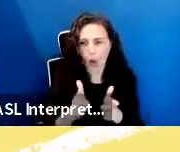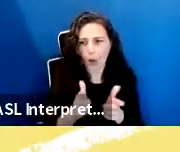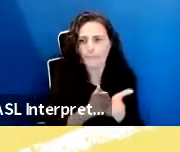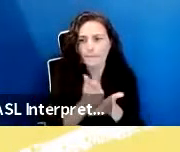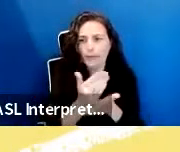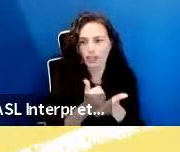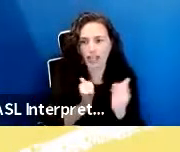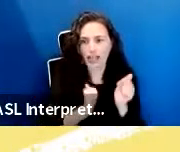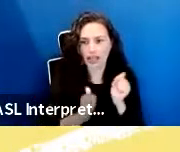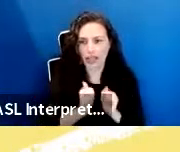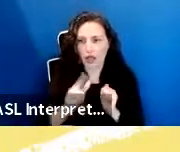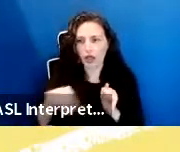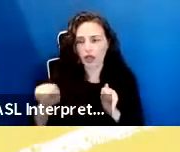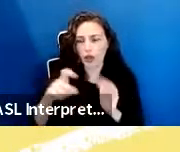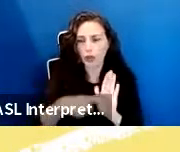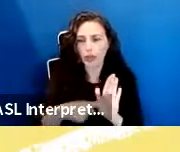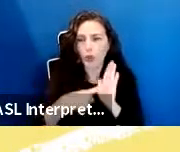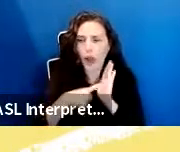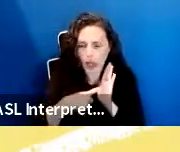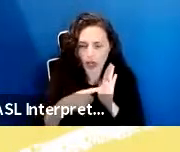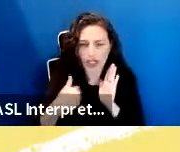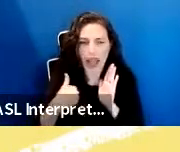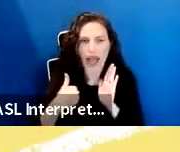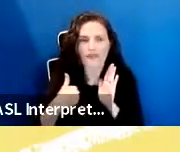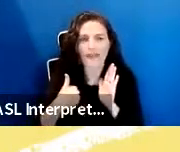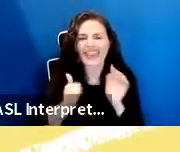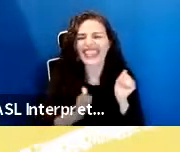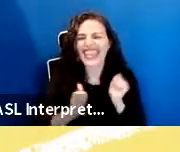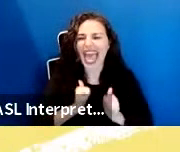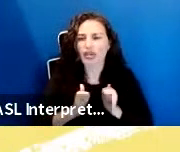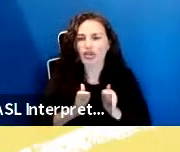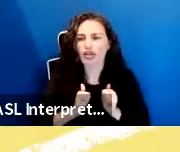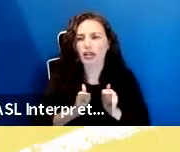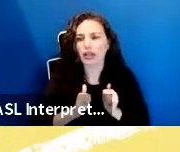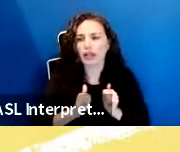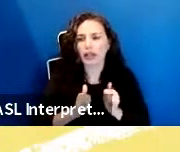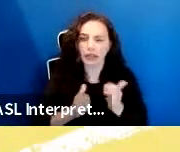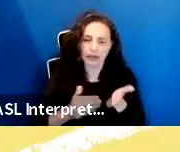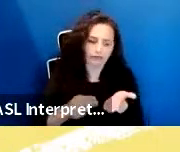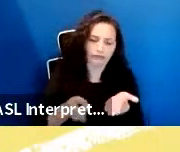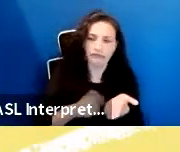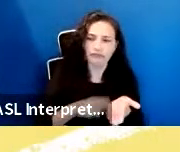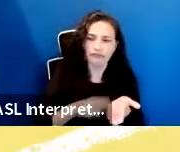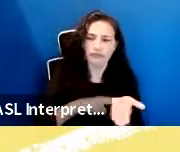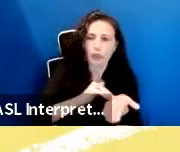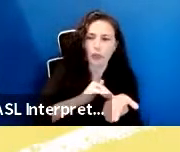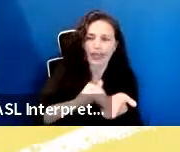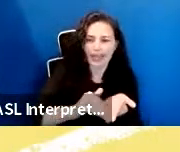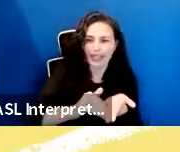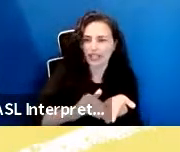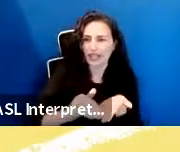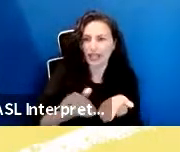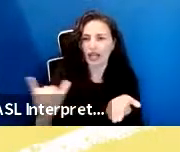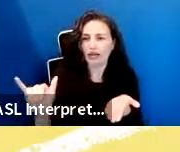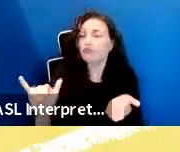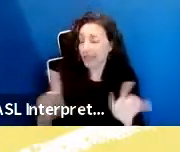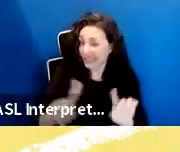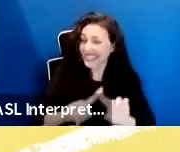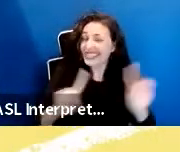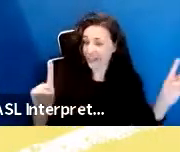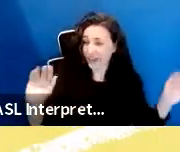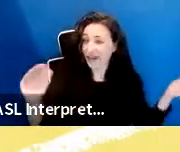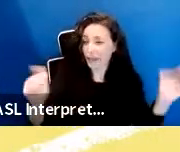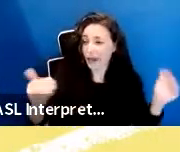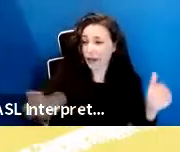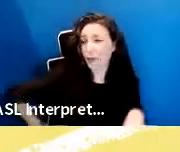required to have a theatrical release. Just pointing out the distinction with some of our previous agreements that we just talked about, which